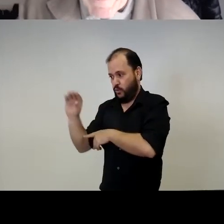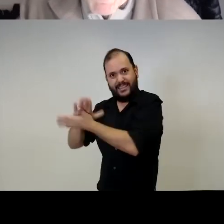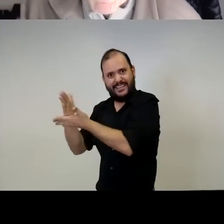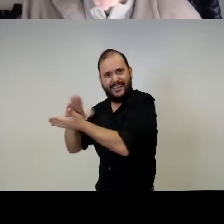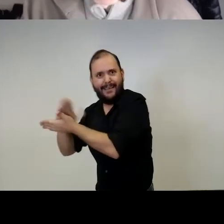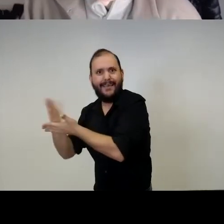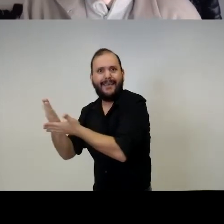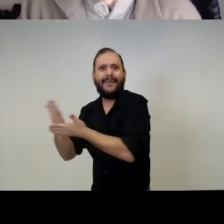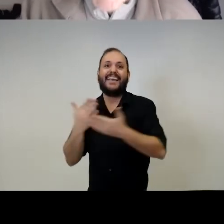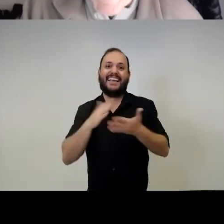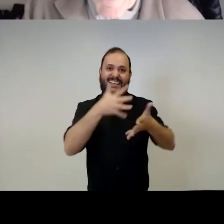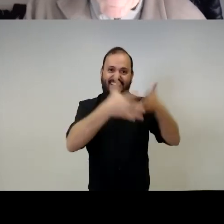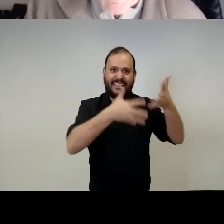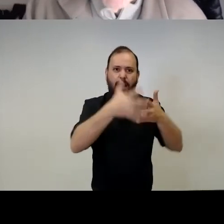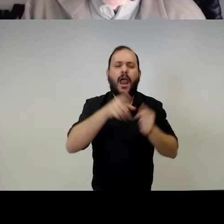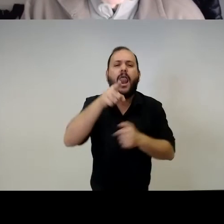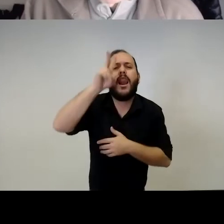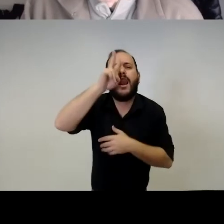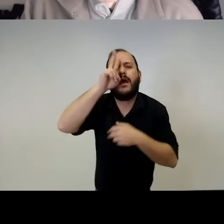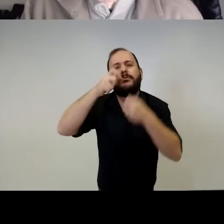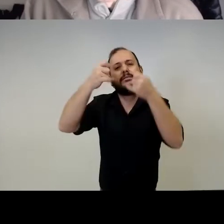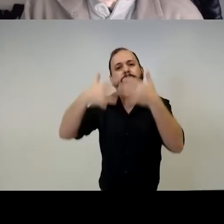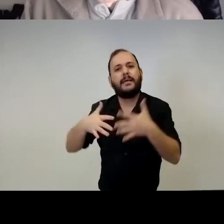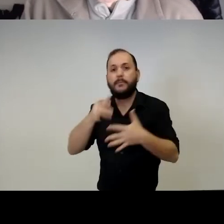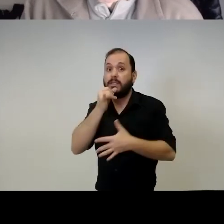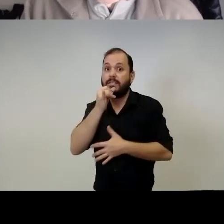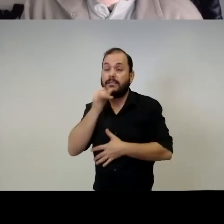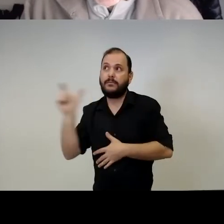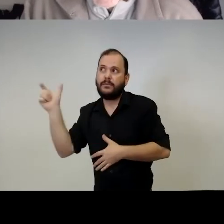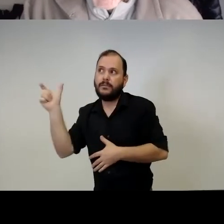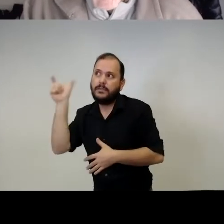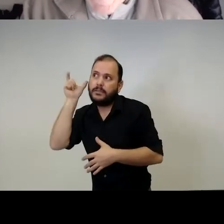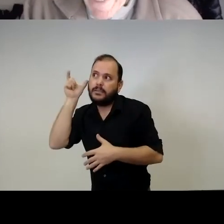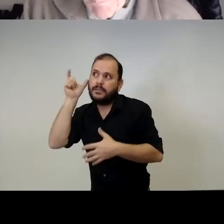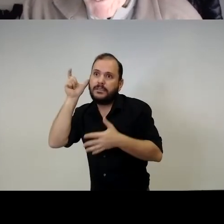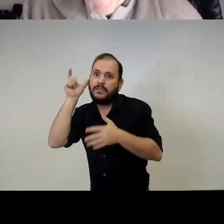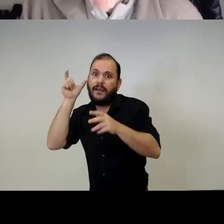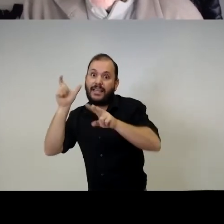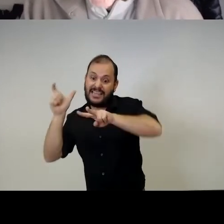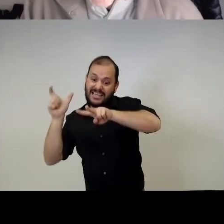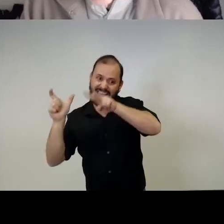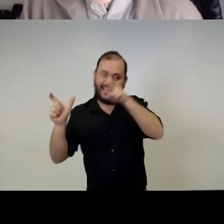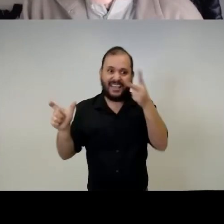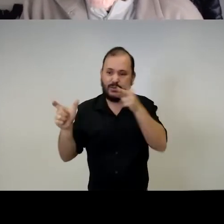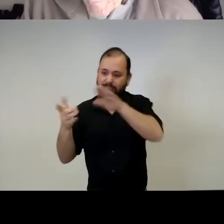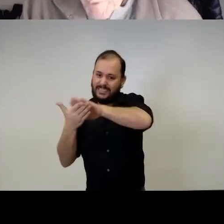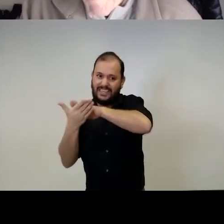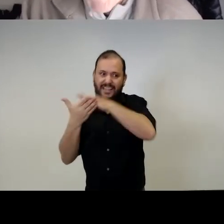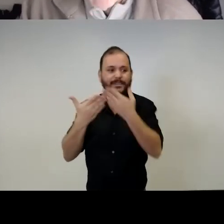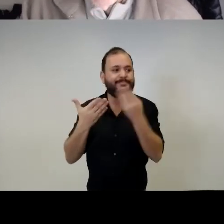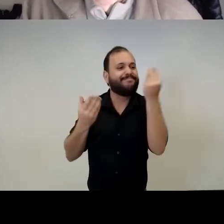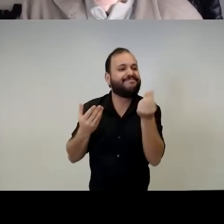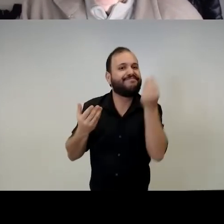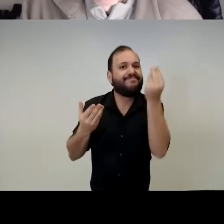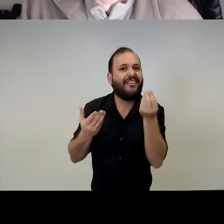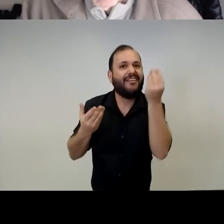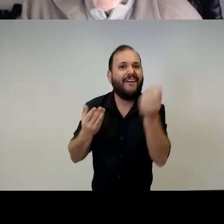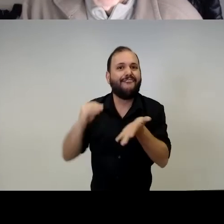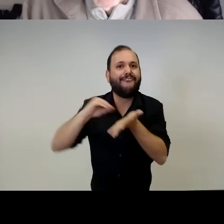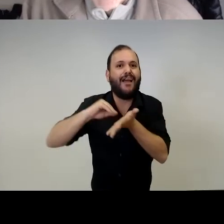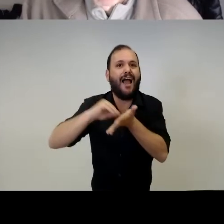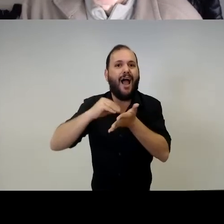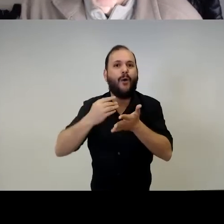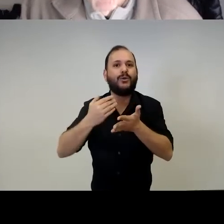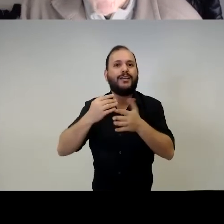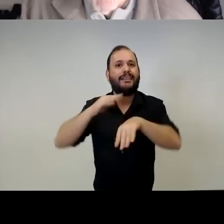lexical gaps and the various tactics that you use when there is a lexical gap. Then